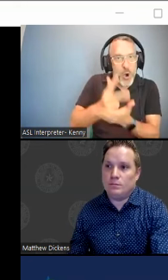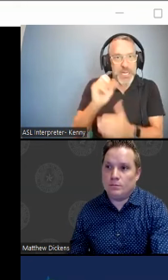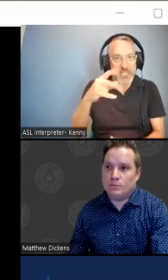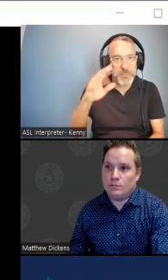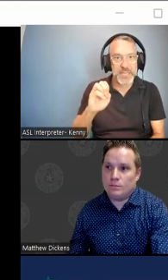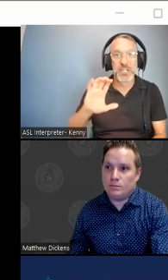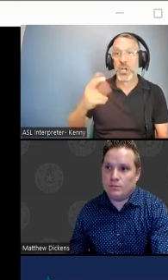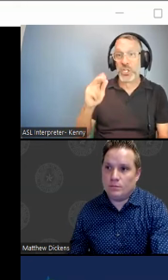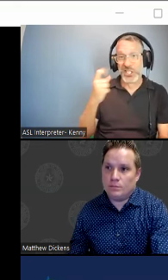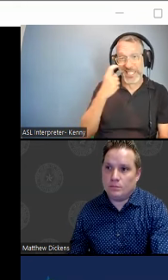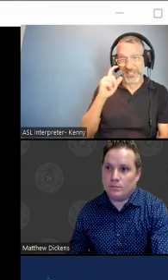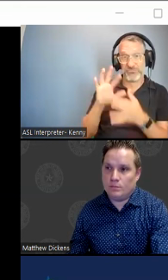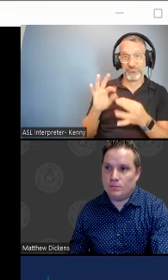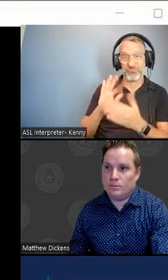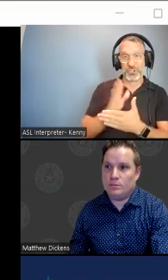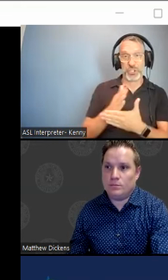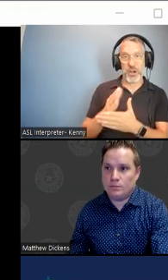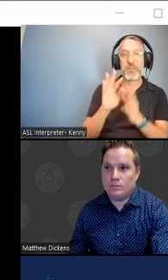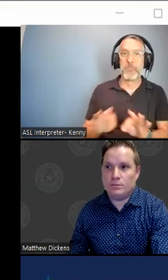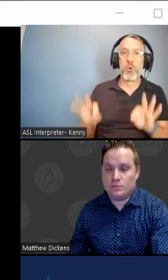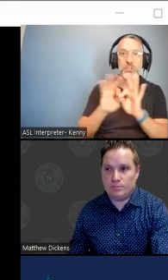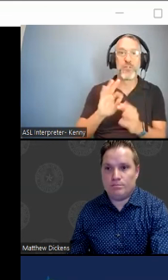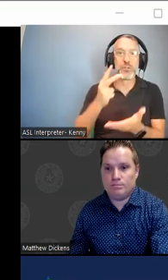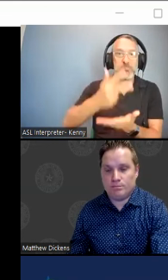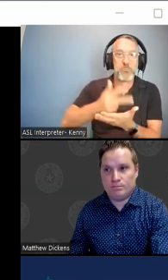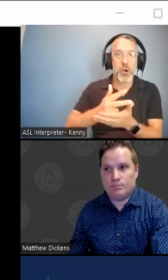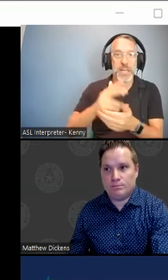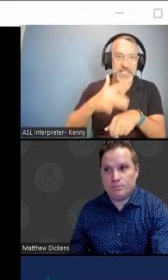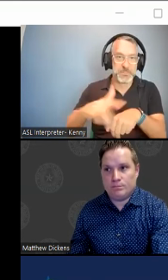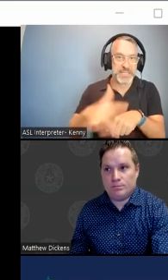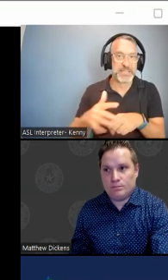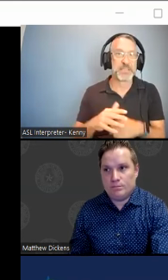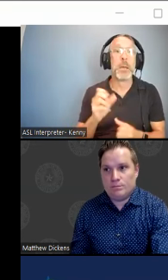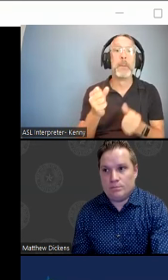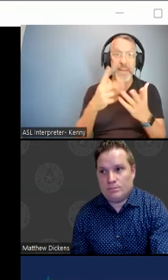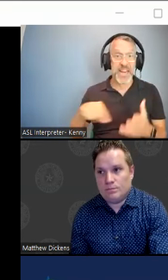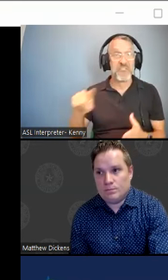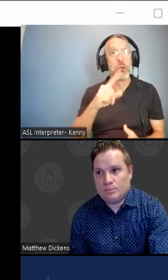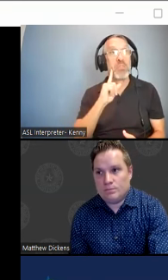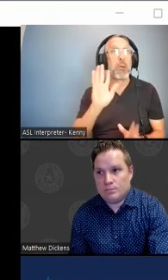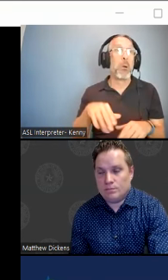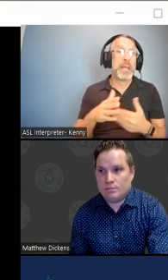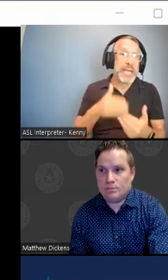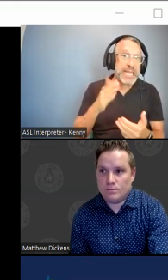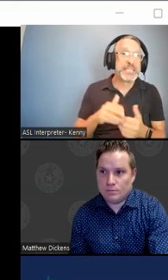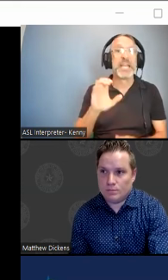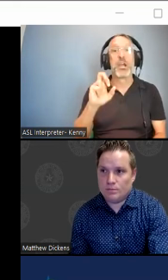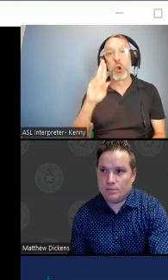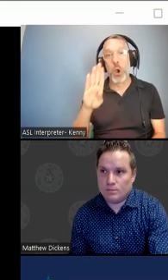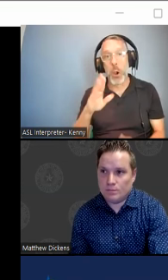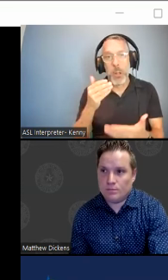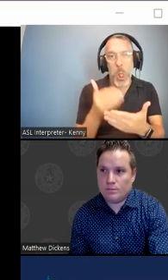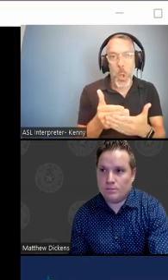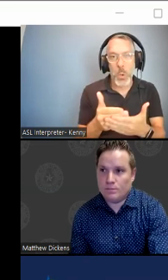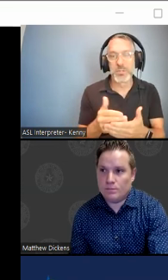Chase shared earlier the importance of those parking spaces. Many view them as convenient, curbside, close parking